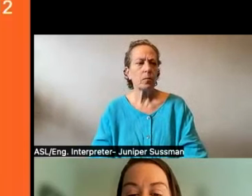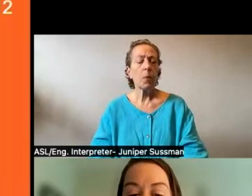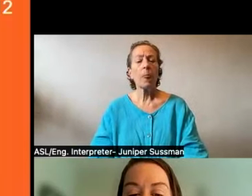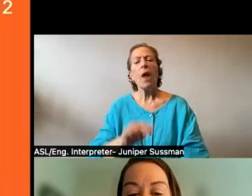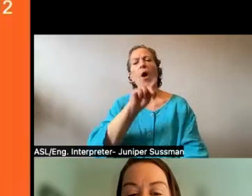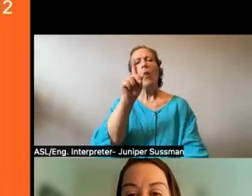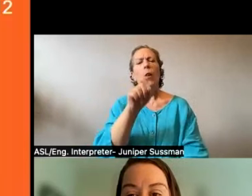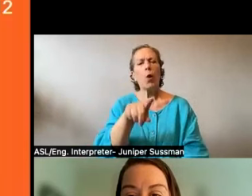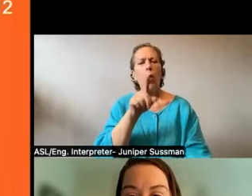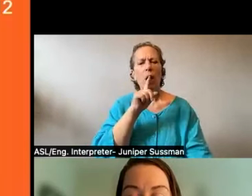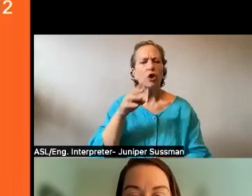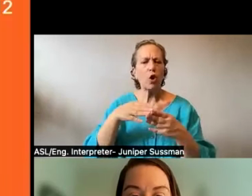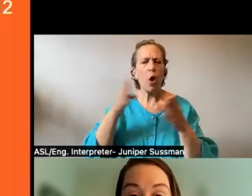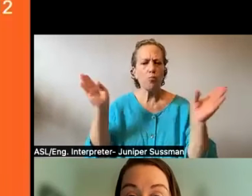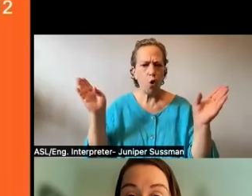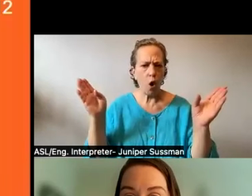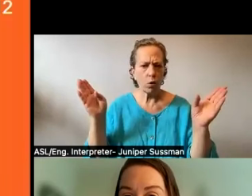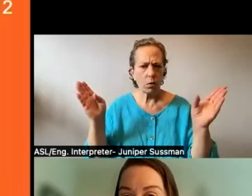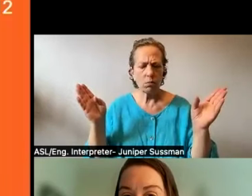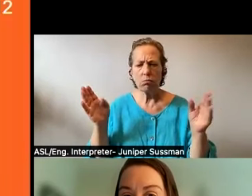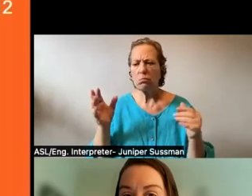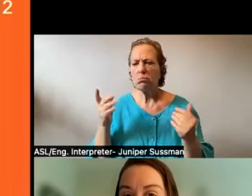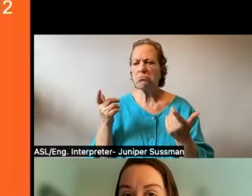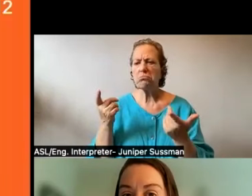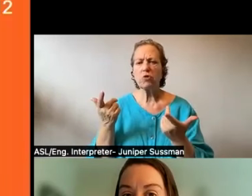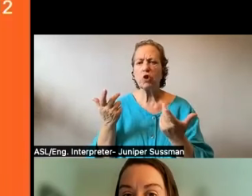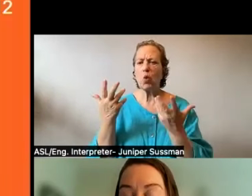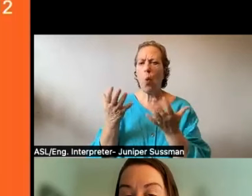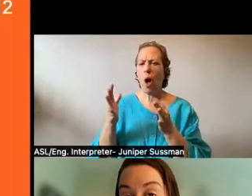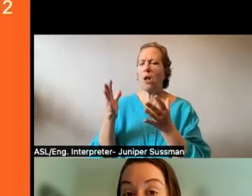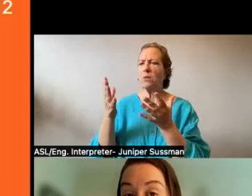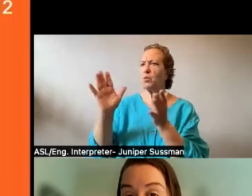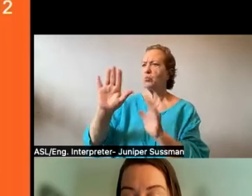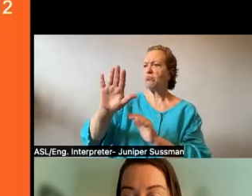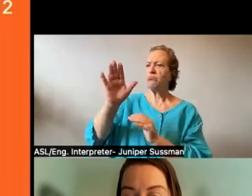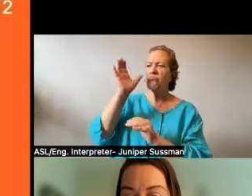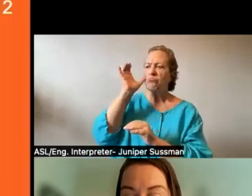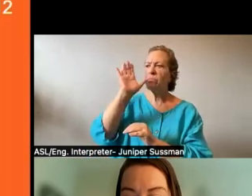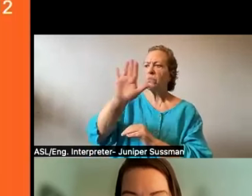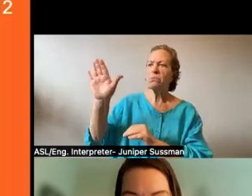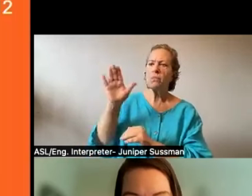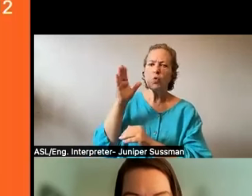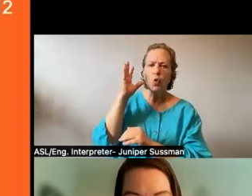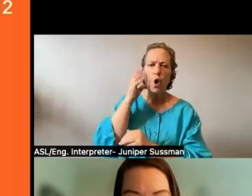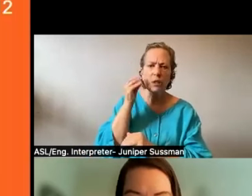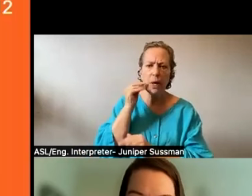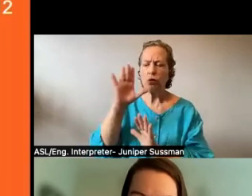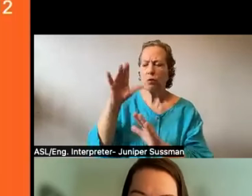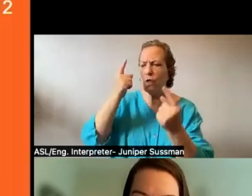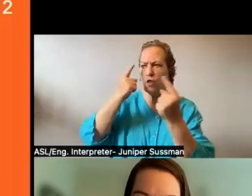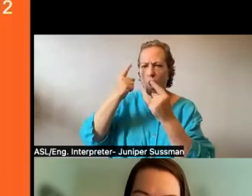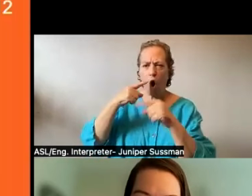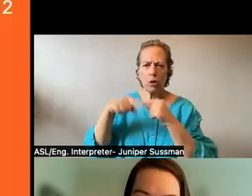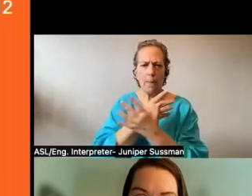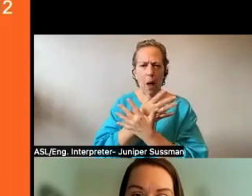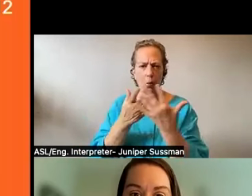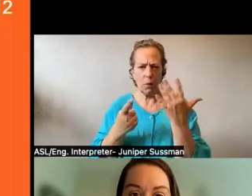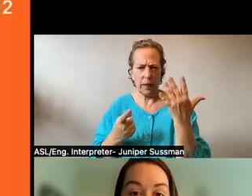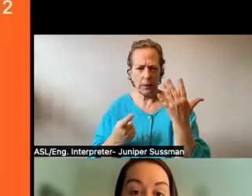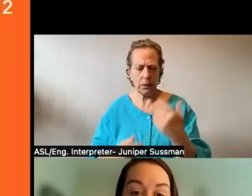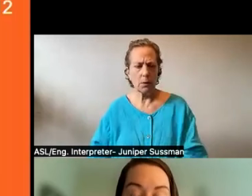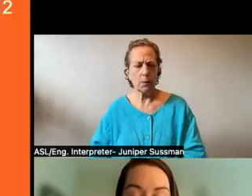speakers to share sort of their experiences and their thoughts on these areas. And the first one I'll pose to